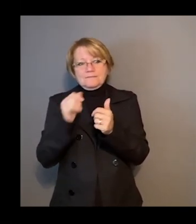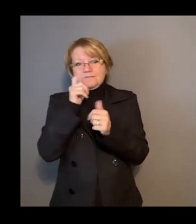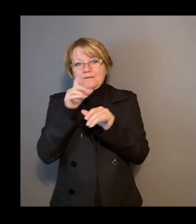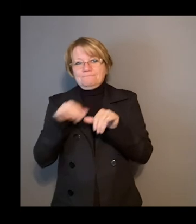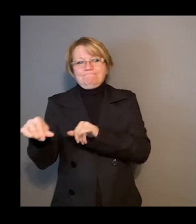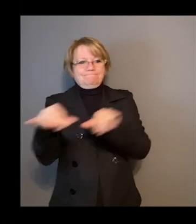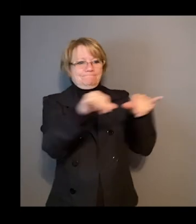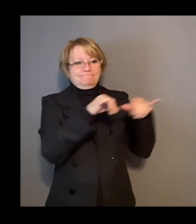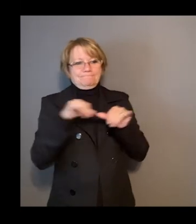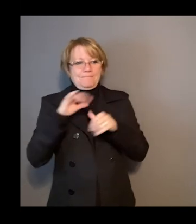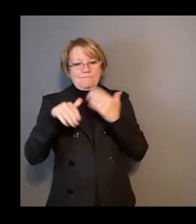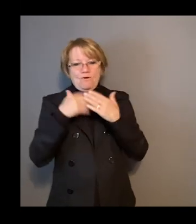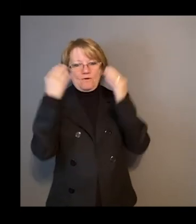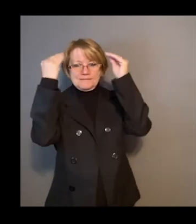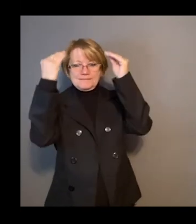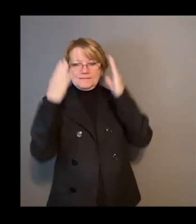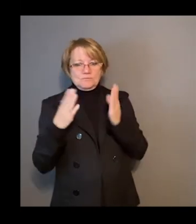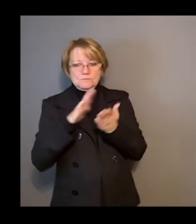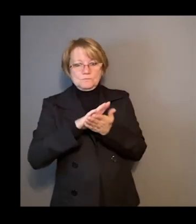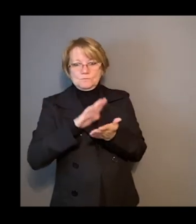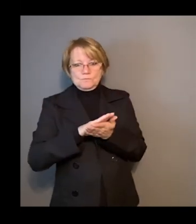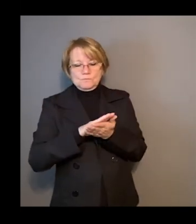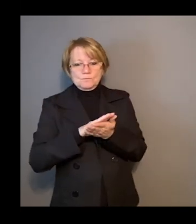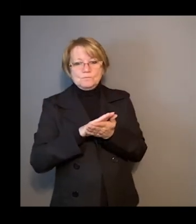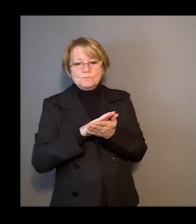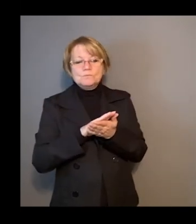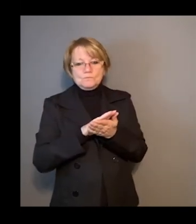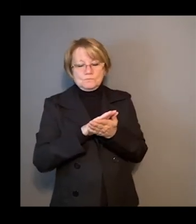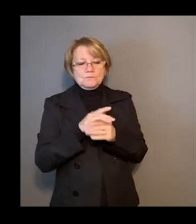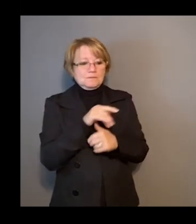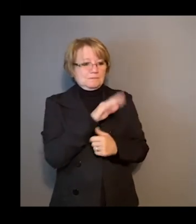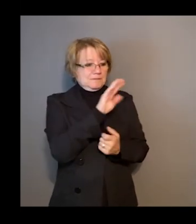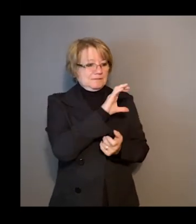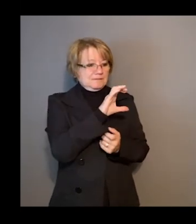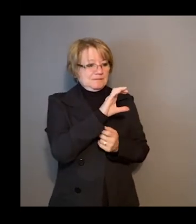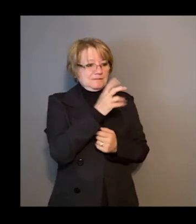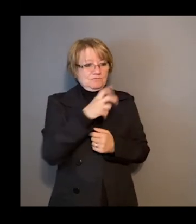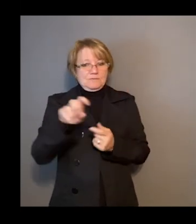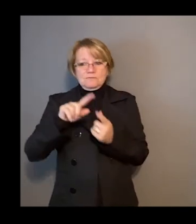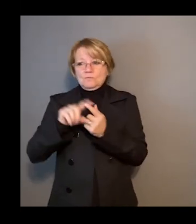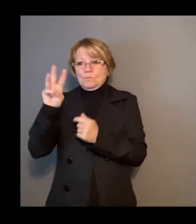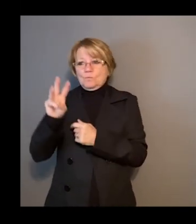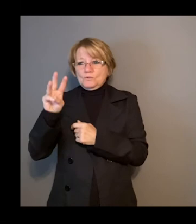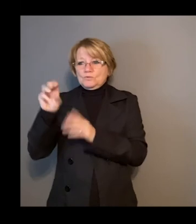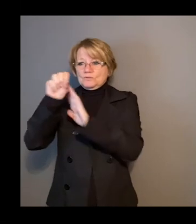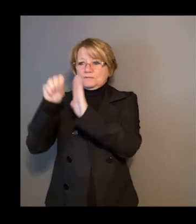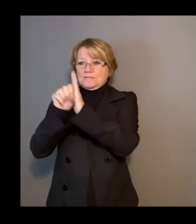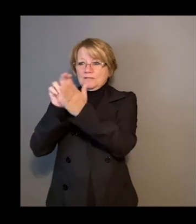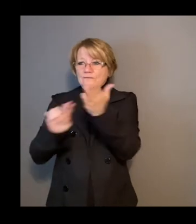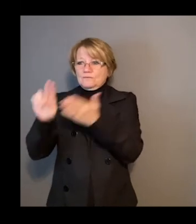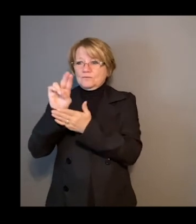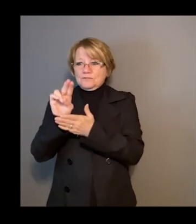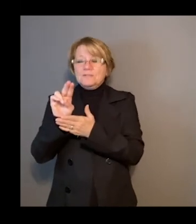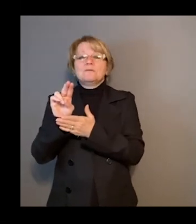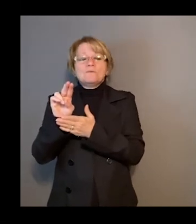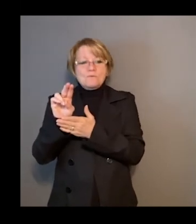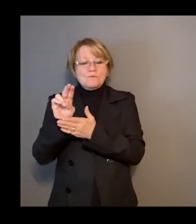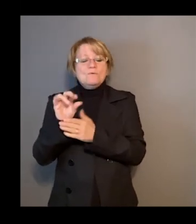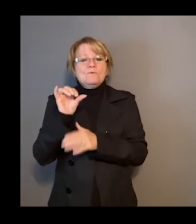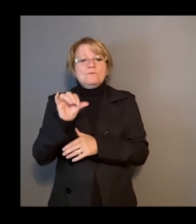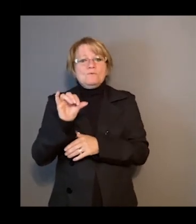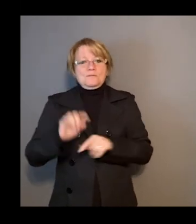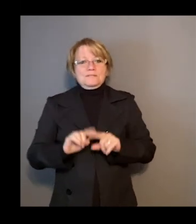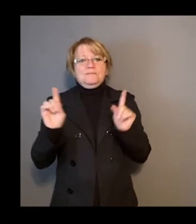I've noticed that going from BCC to Worcester State University as well, you know, it's the same thing. This, you know, I think there's more, needs to be